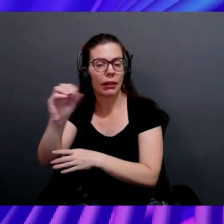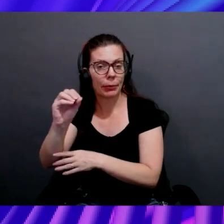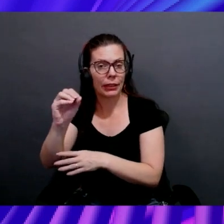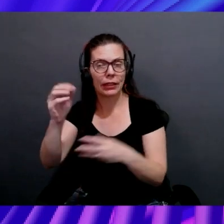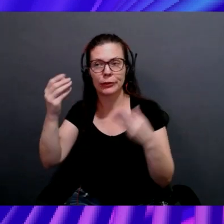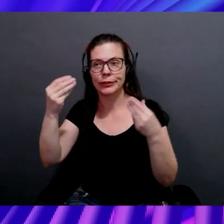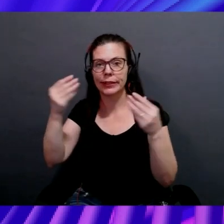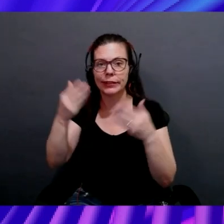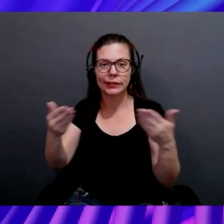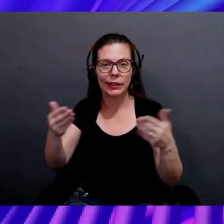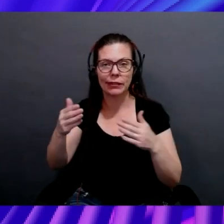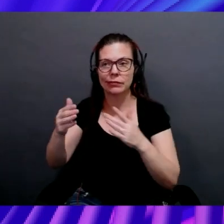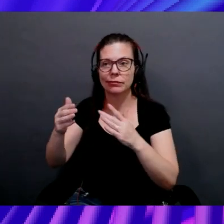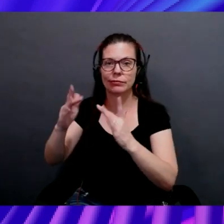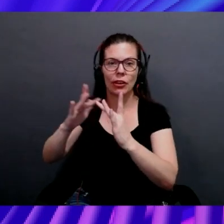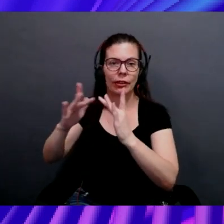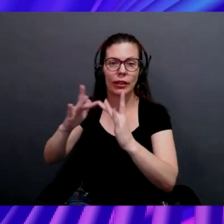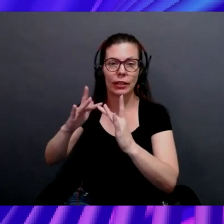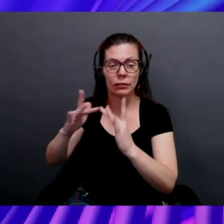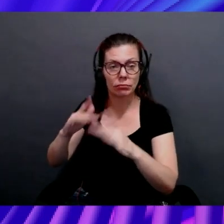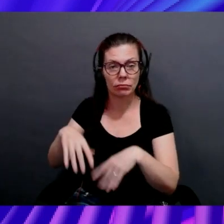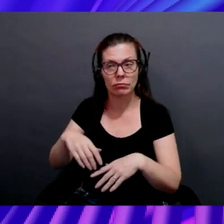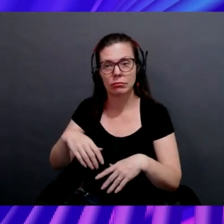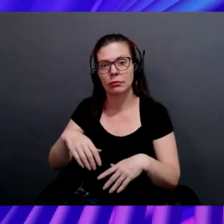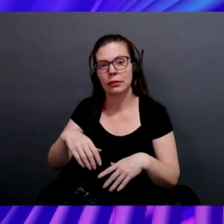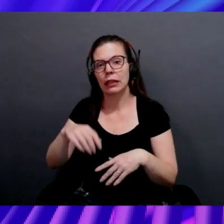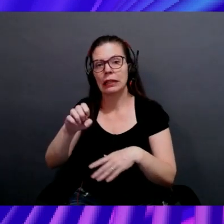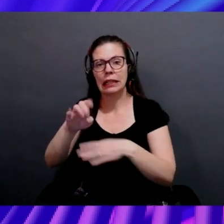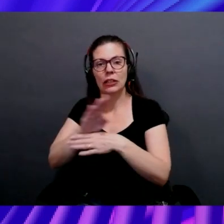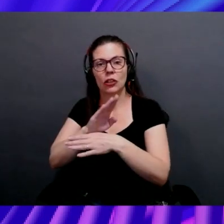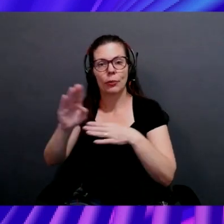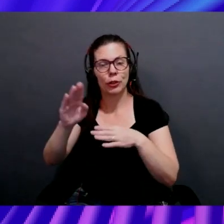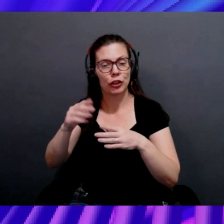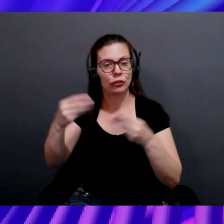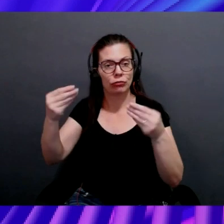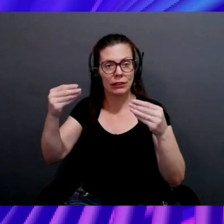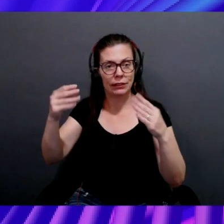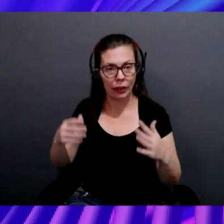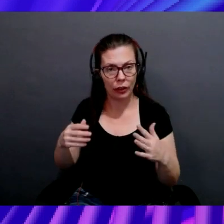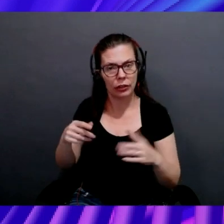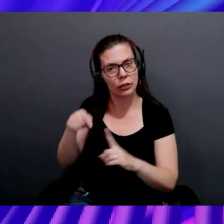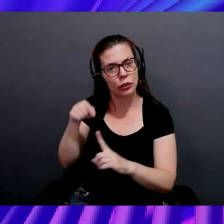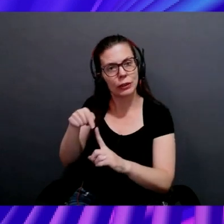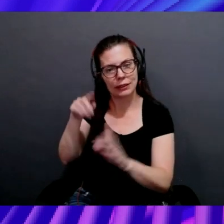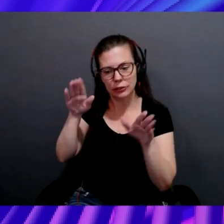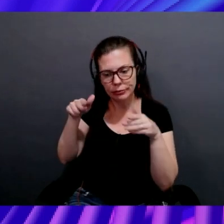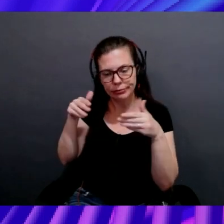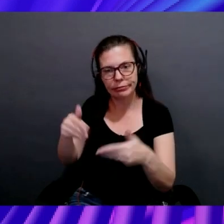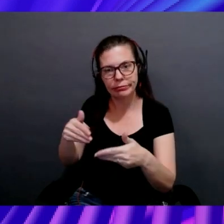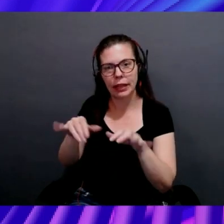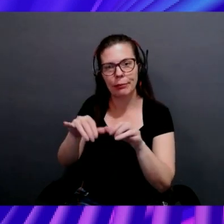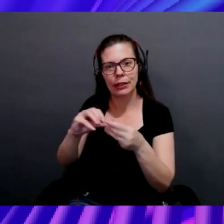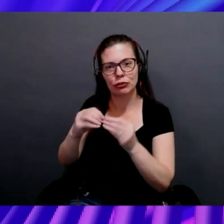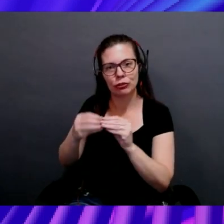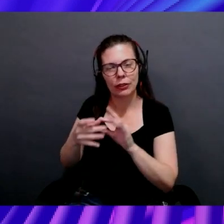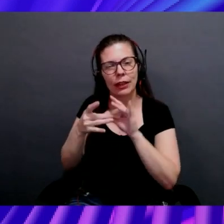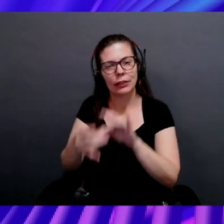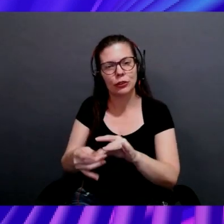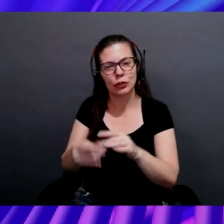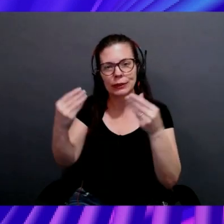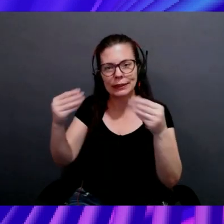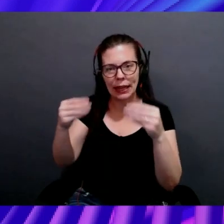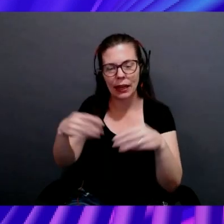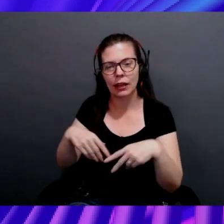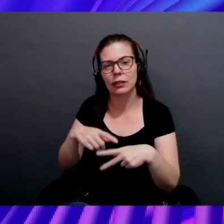on the internet, if you're an e-commerce retailer, you need to care about metrics that are related to your sales, to your throughput, to